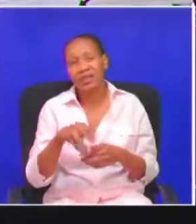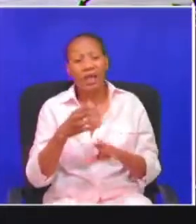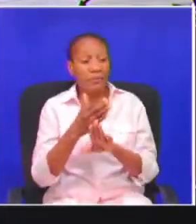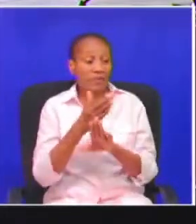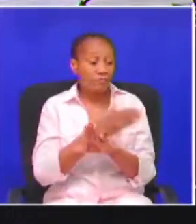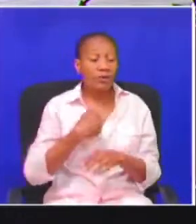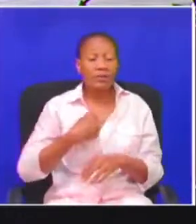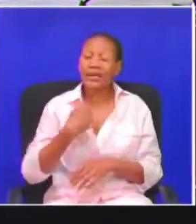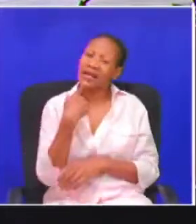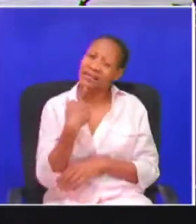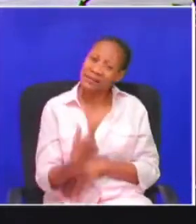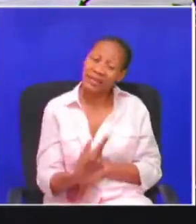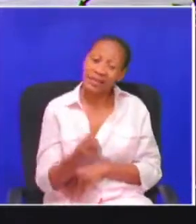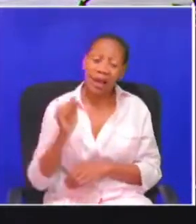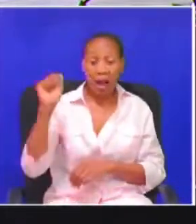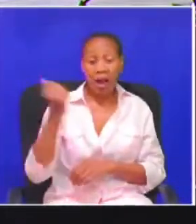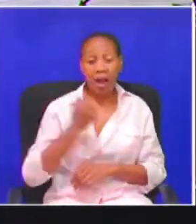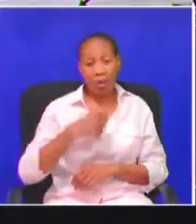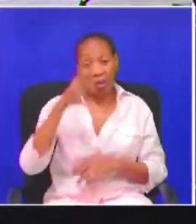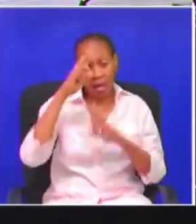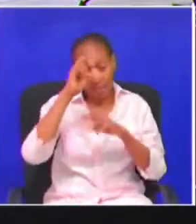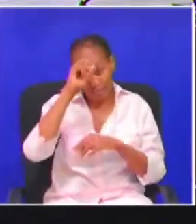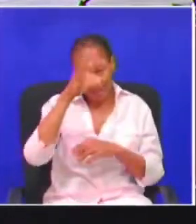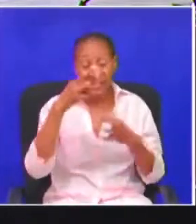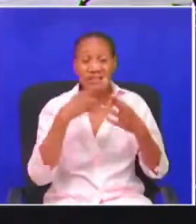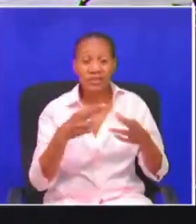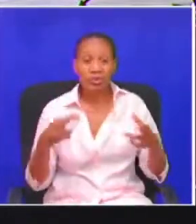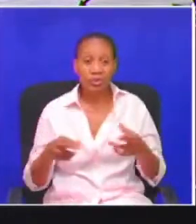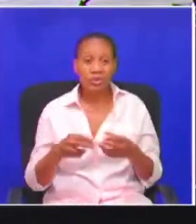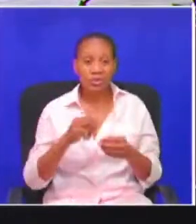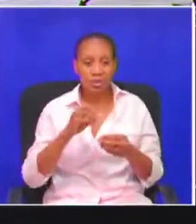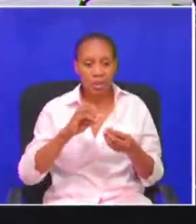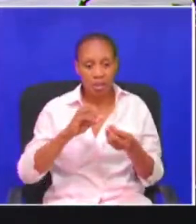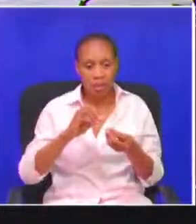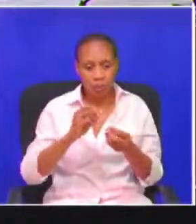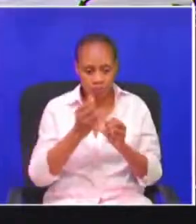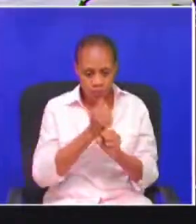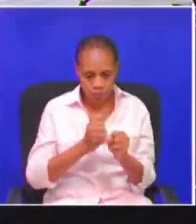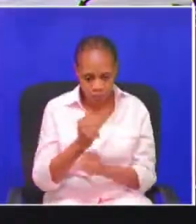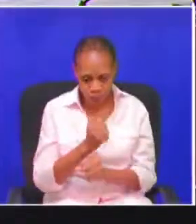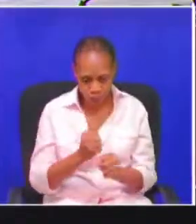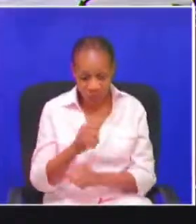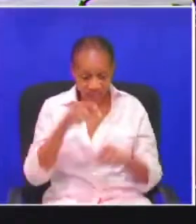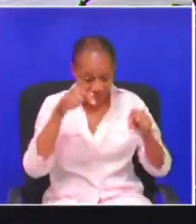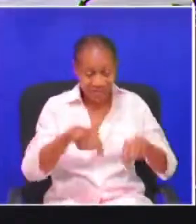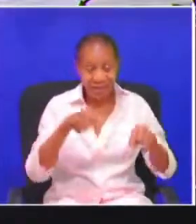reply, to be beneficiated here so that we are